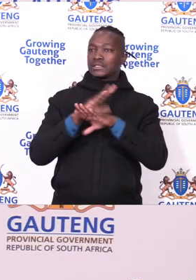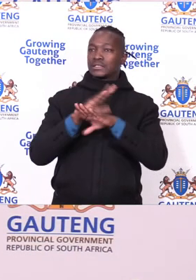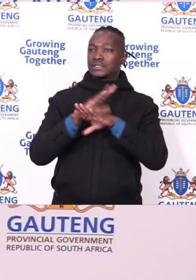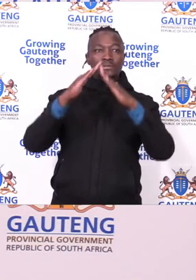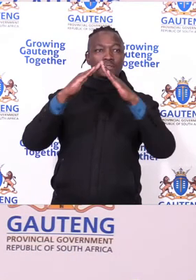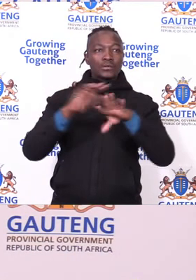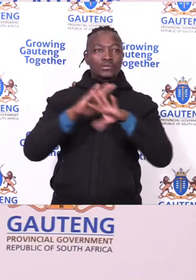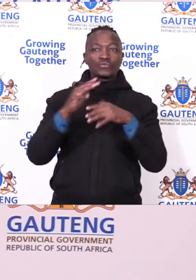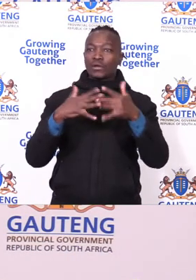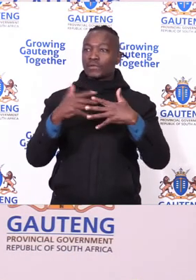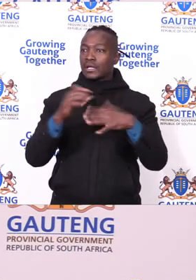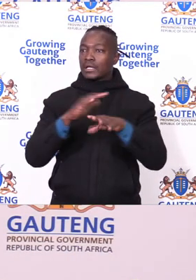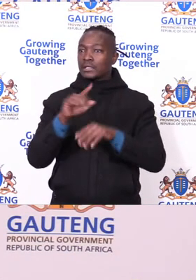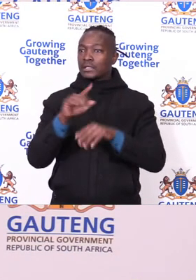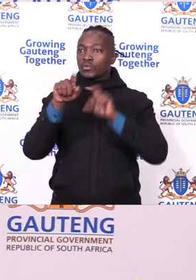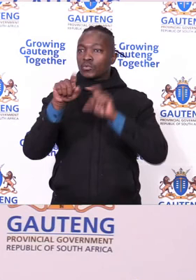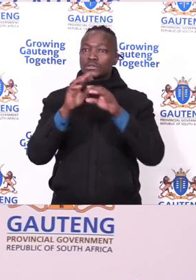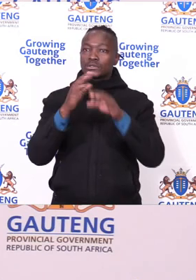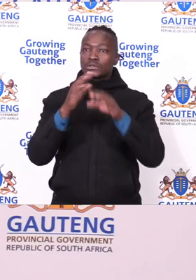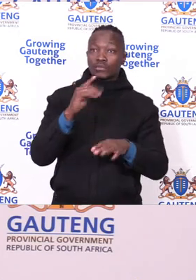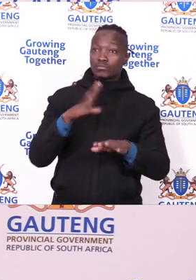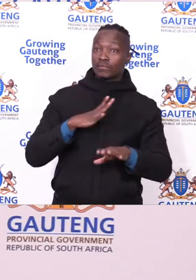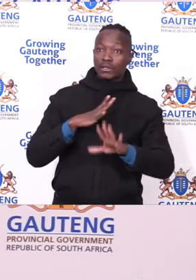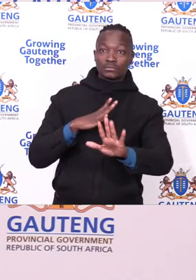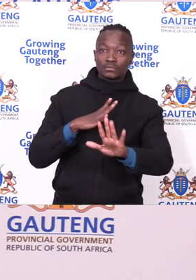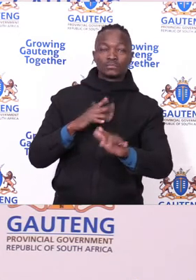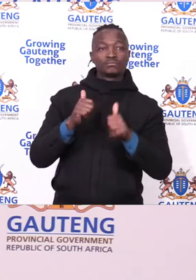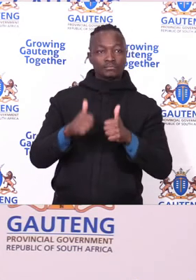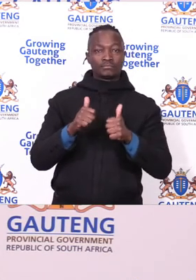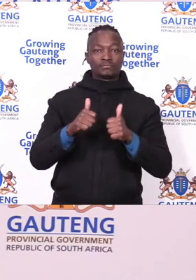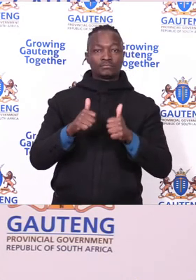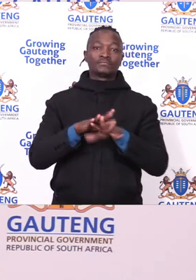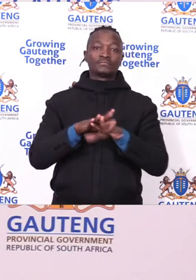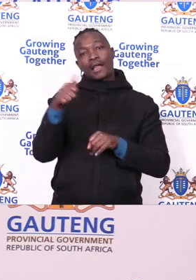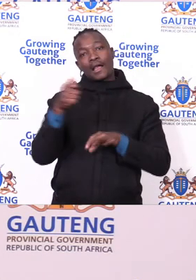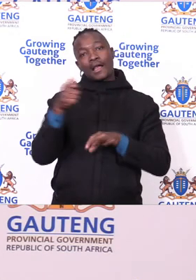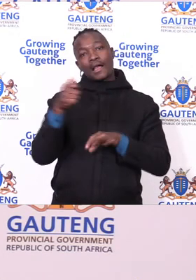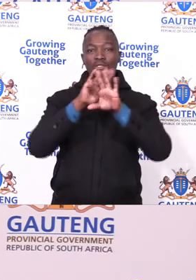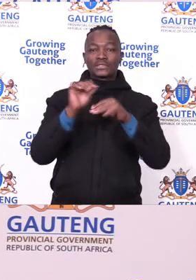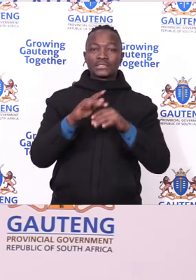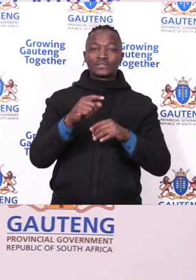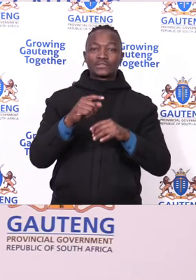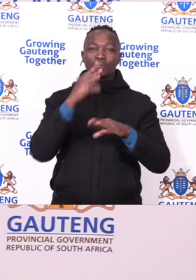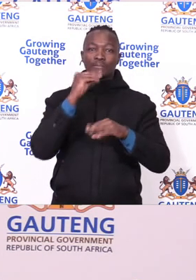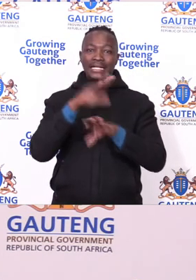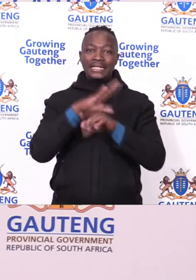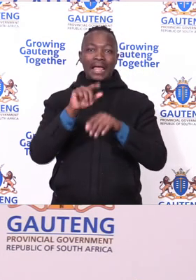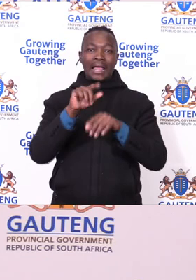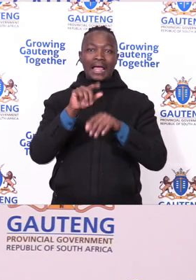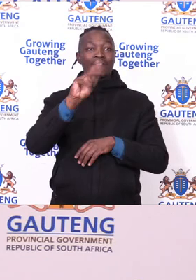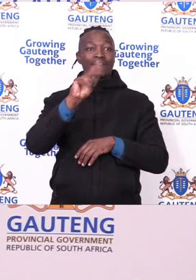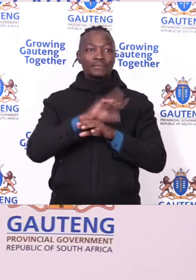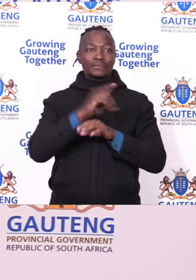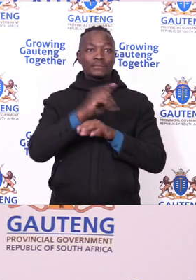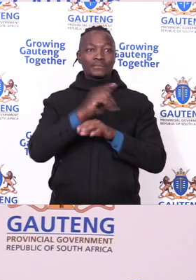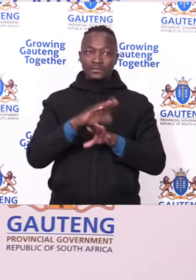have any question more. You are fine? Okay, there is some question from Teta FM from Simon that recently